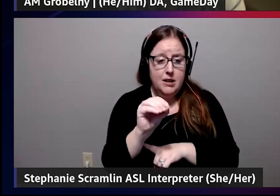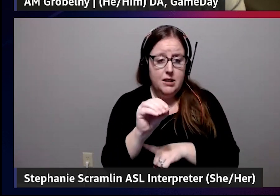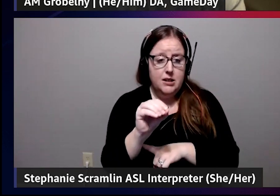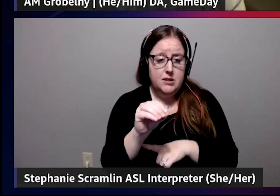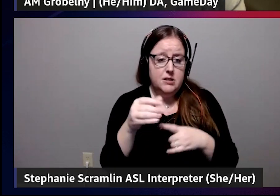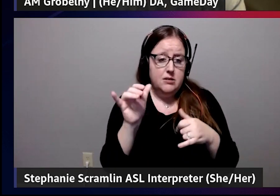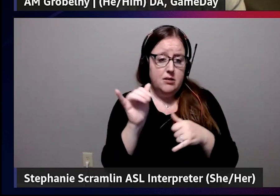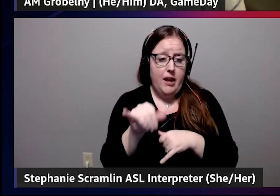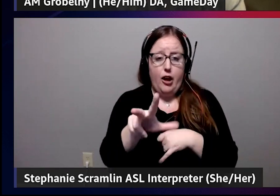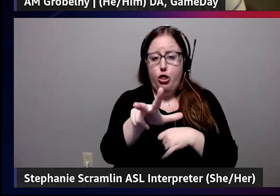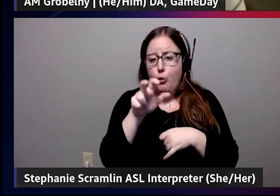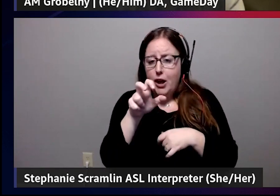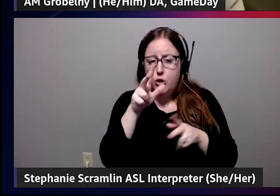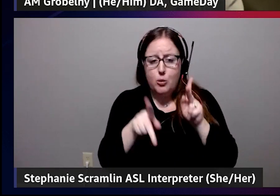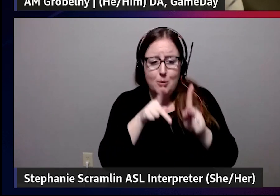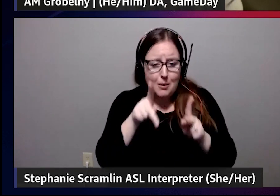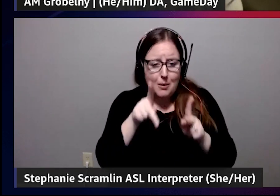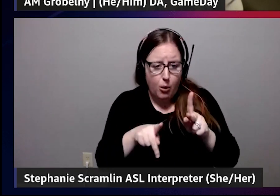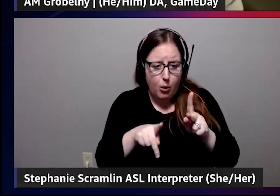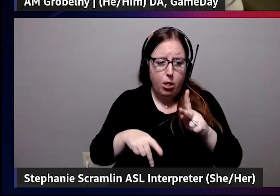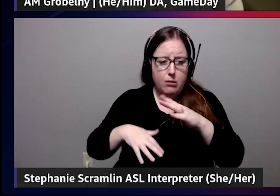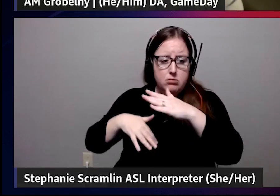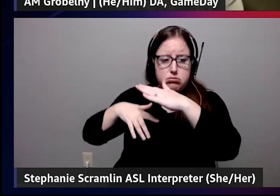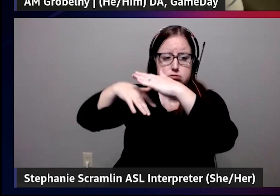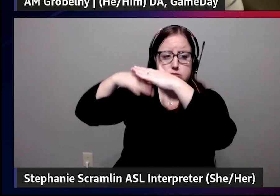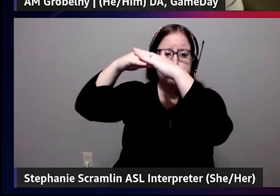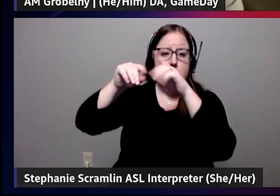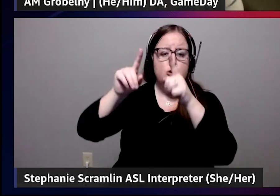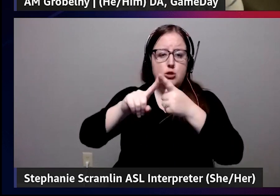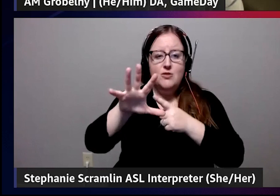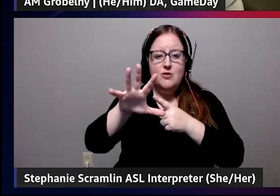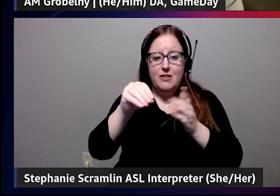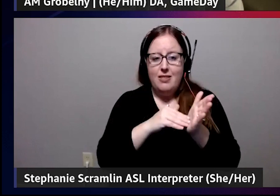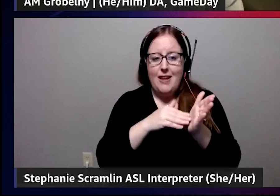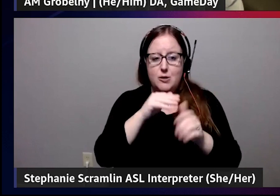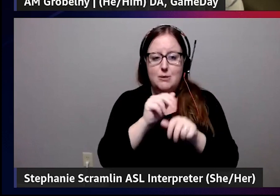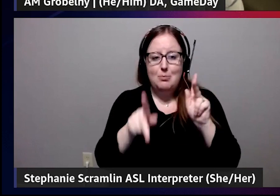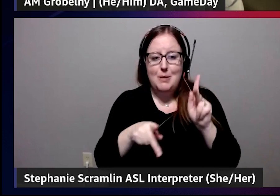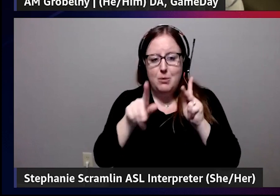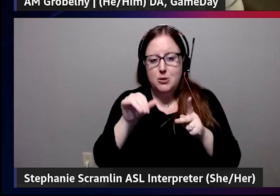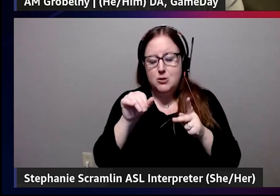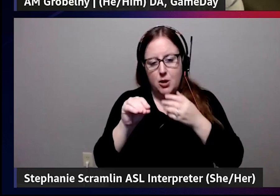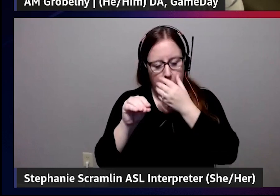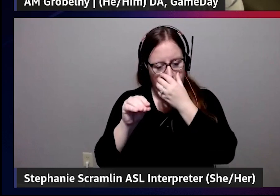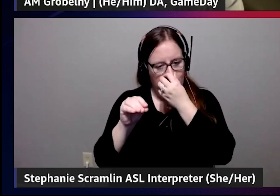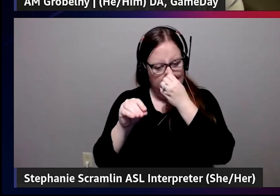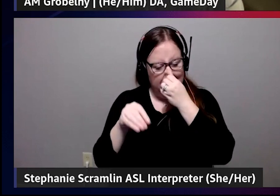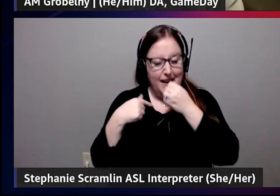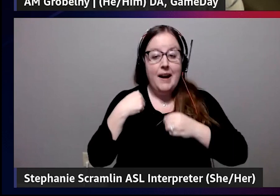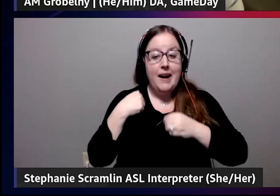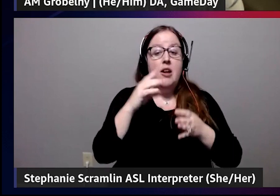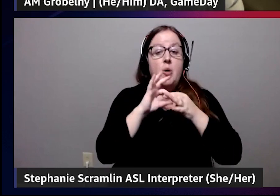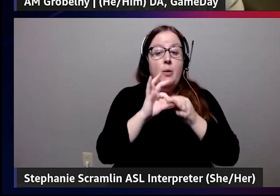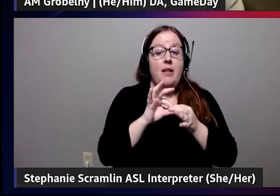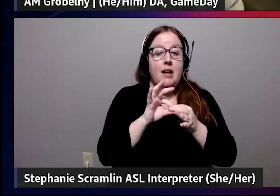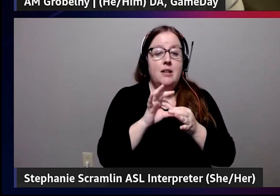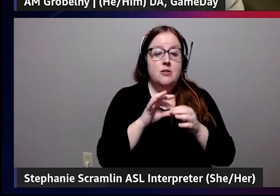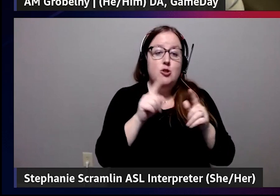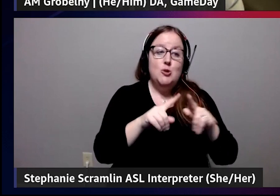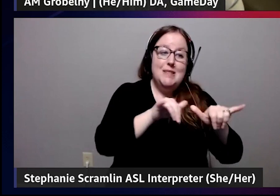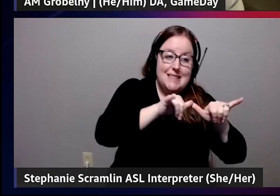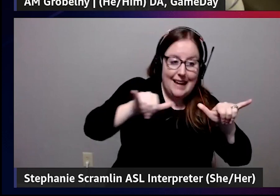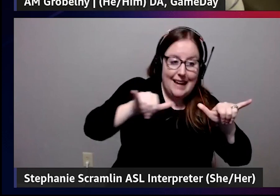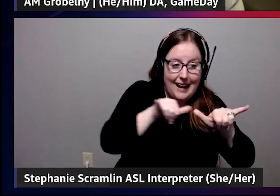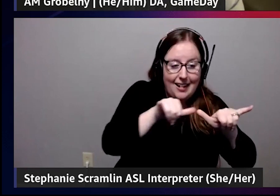of 300 people all the way to 50,000 people. So I think that in terms of scaling, we do